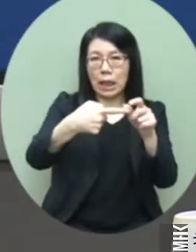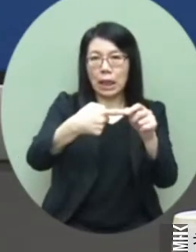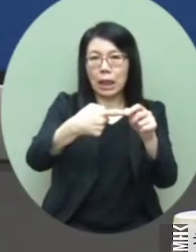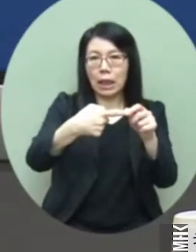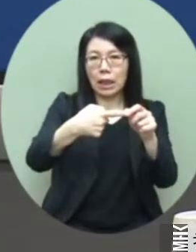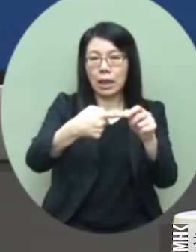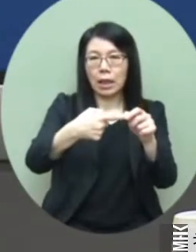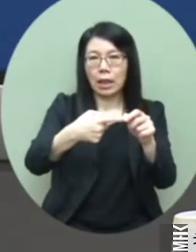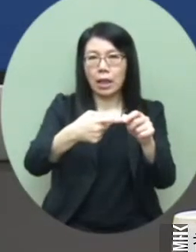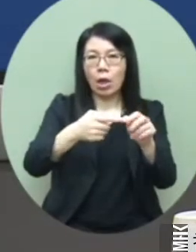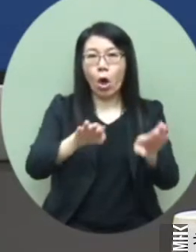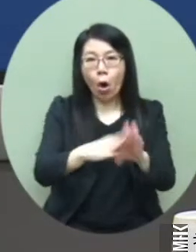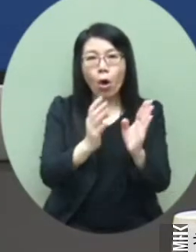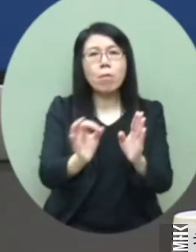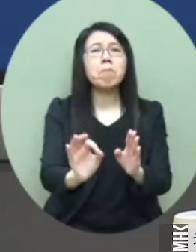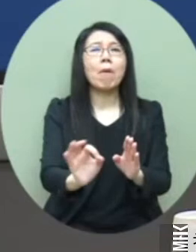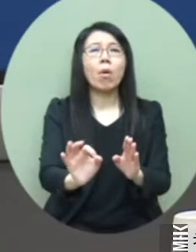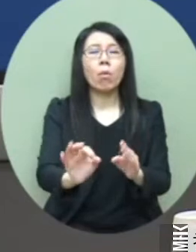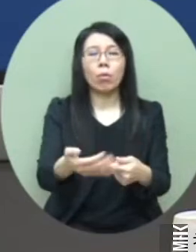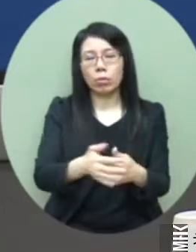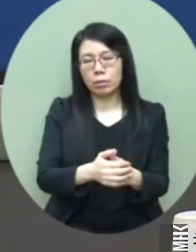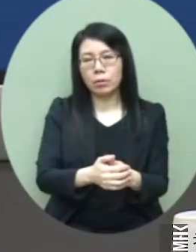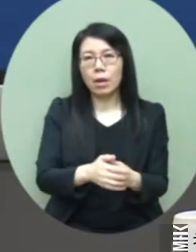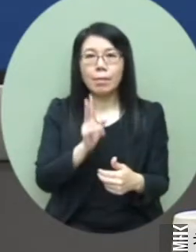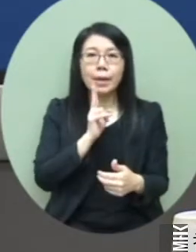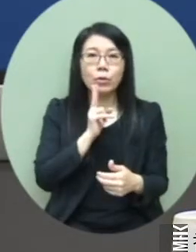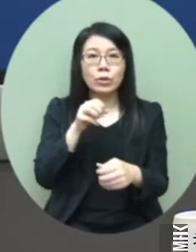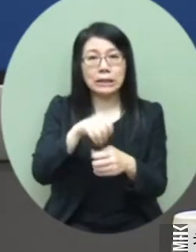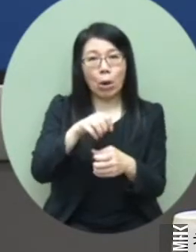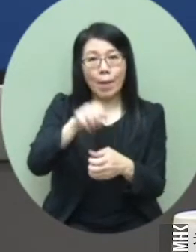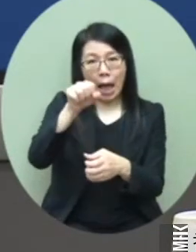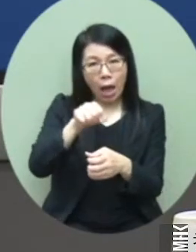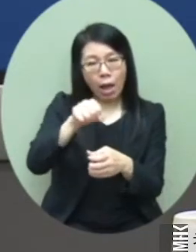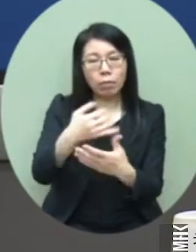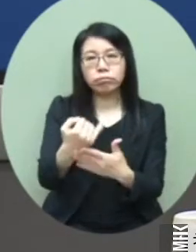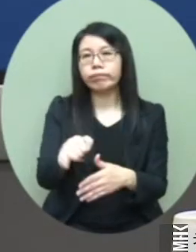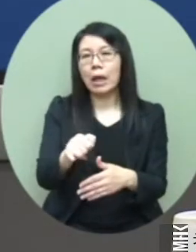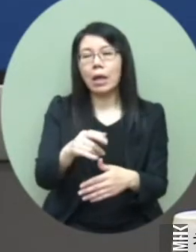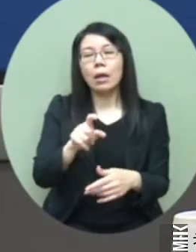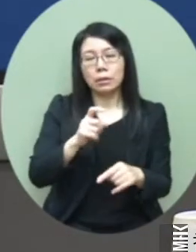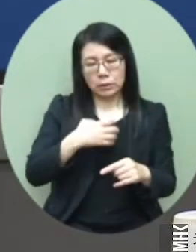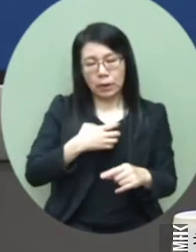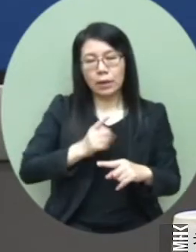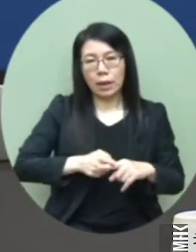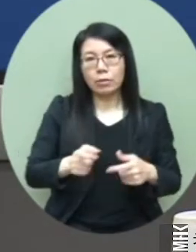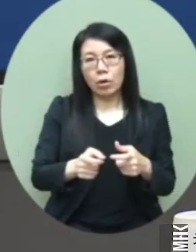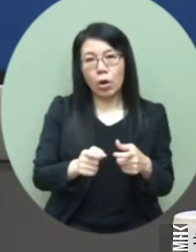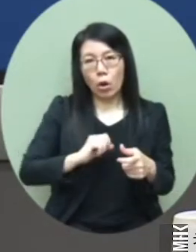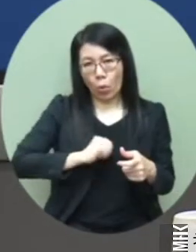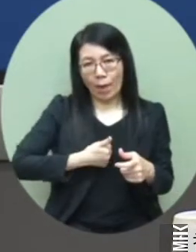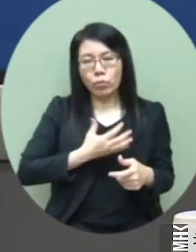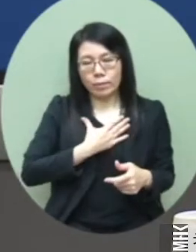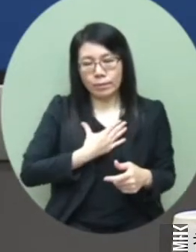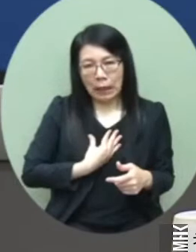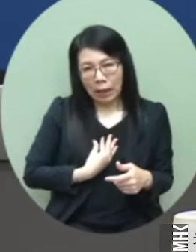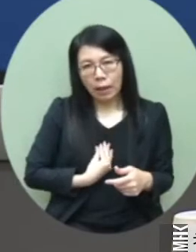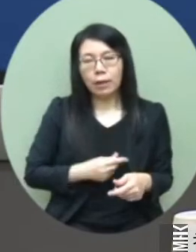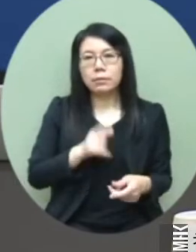bars that somebody has asked about. So this is a very balanced and prudent approach in order to